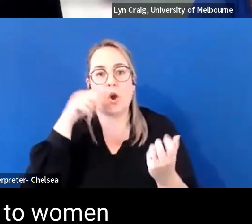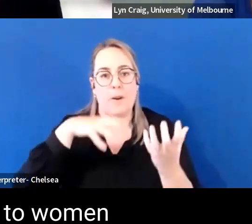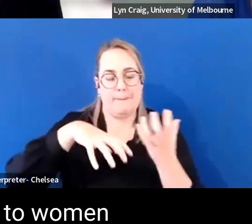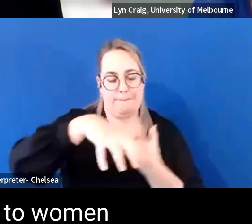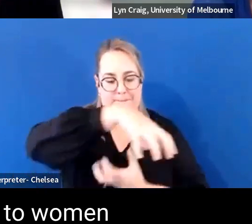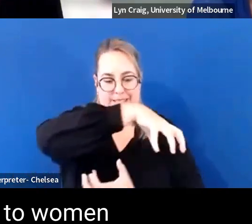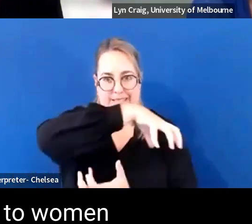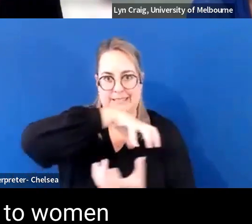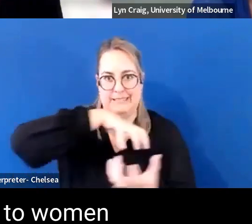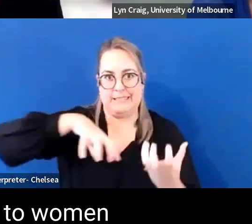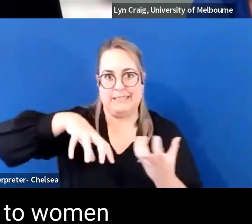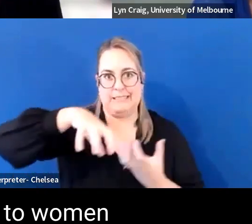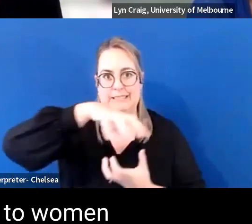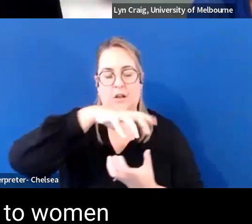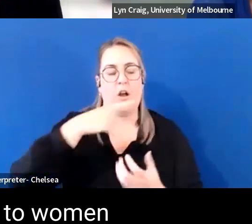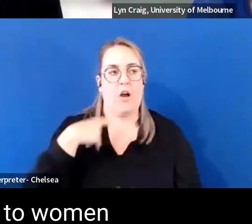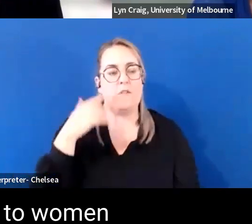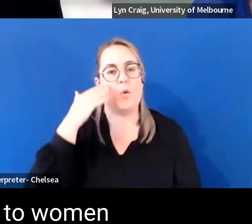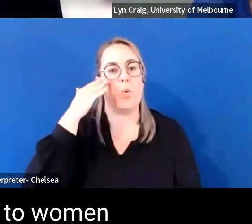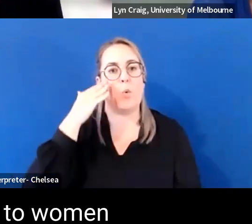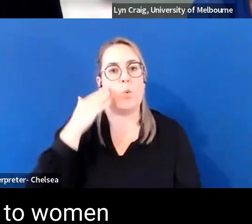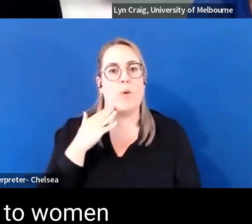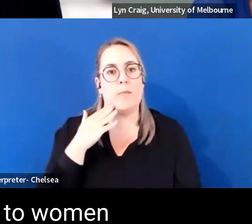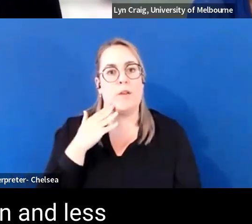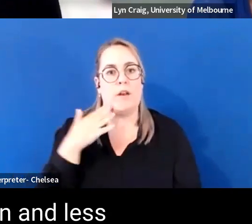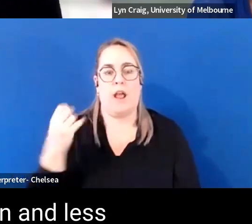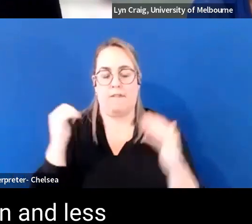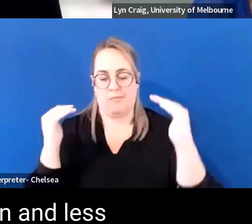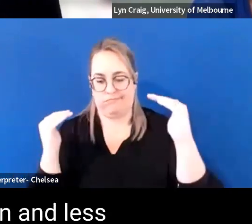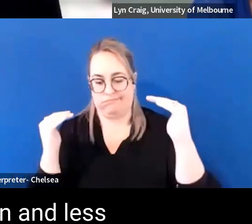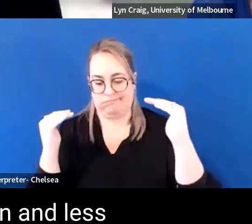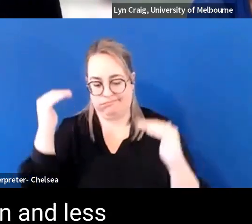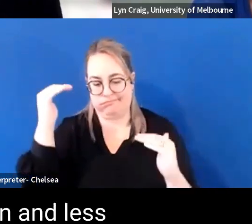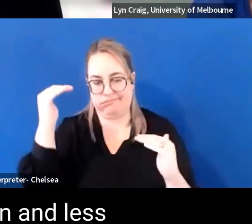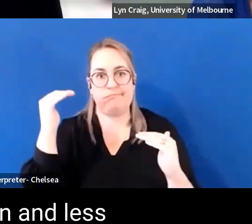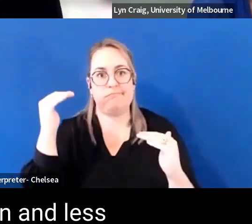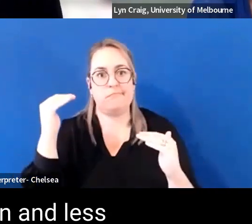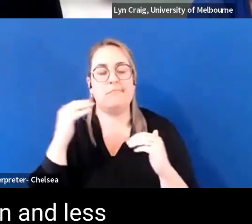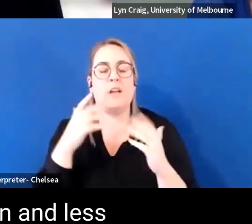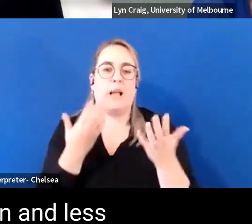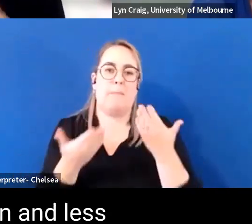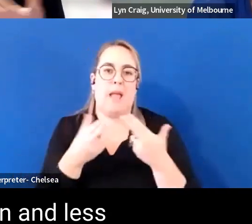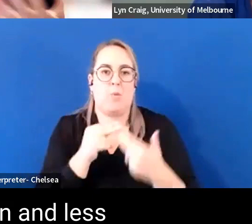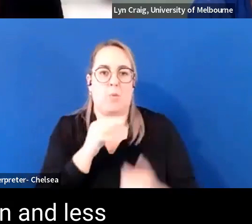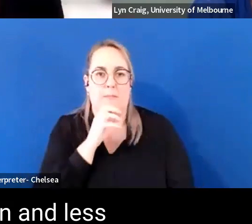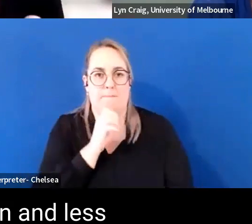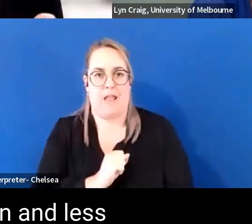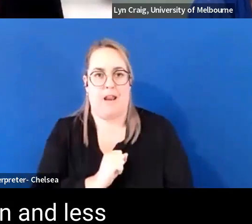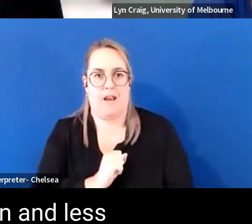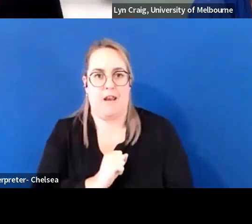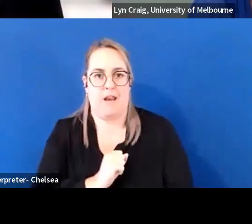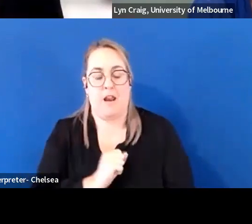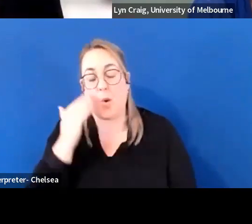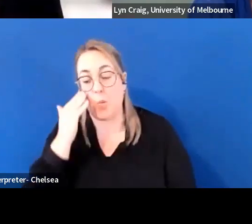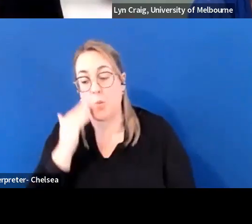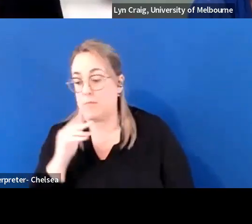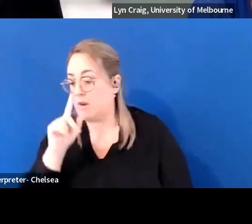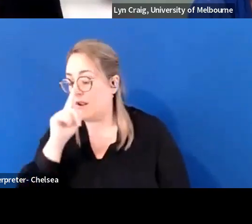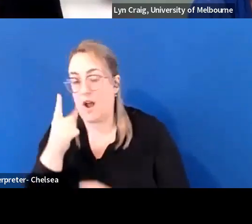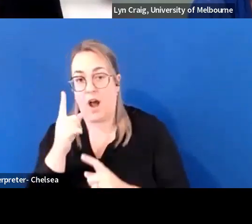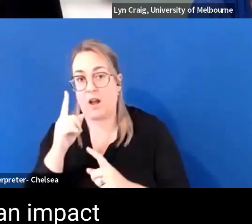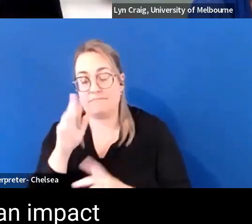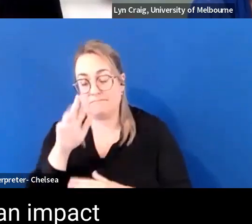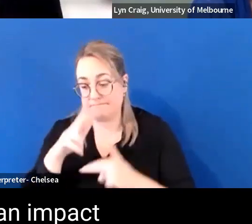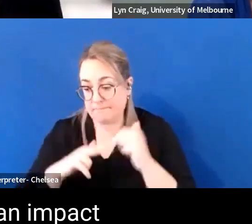which are, you know, leading to women generally having lower average incomes than men and less ability to build resilience, all those sorts of